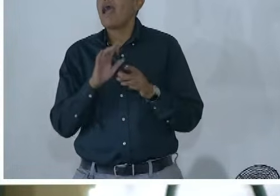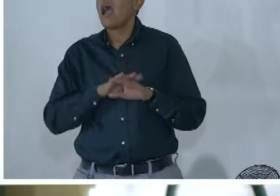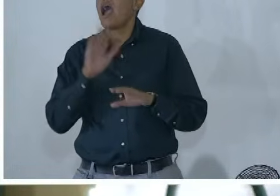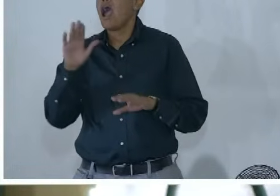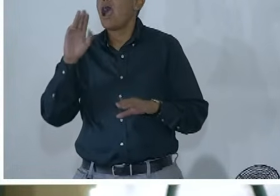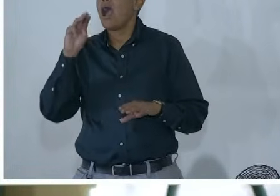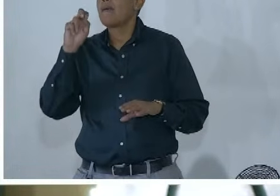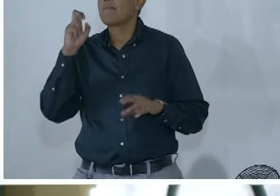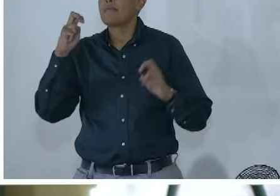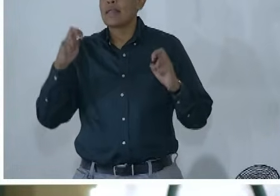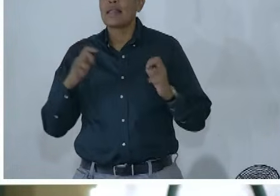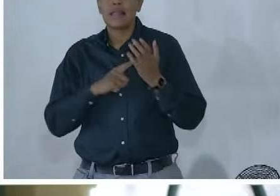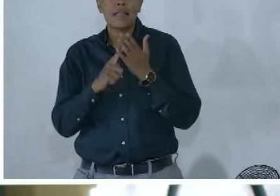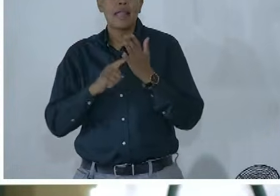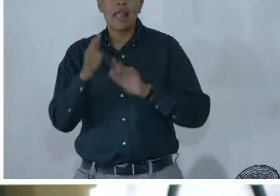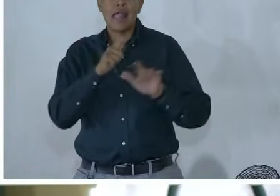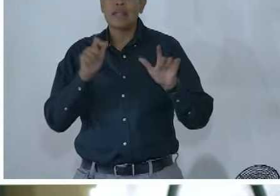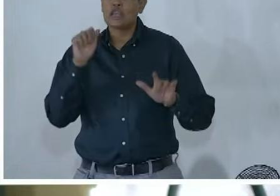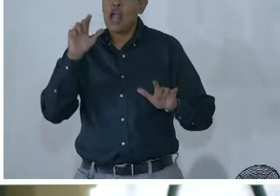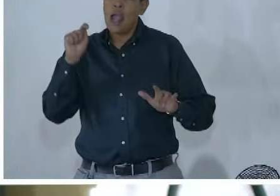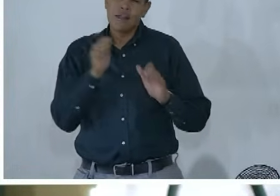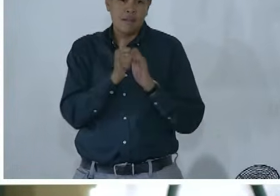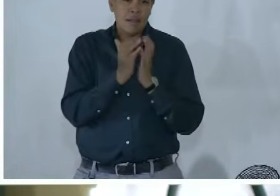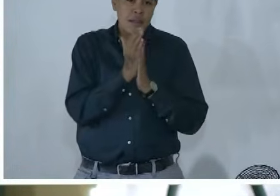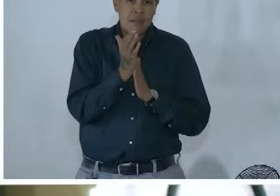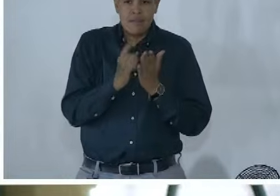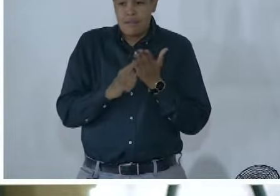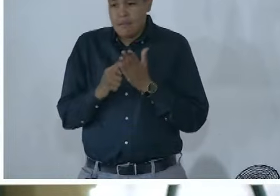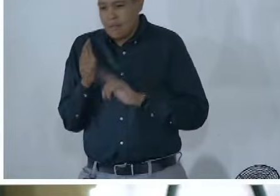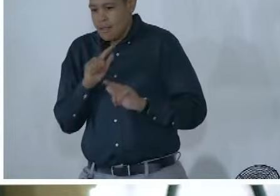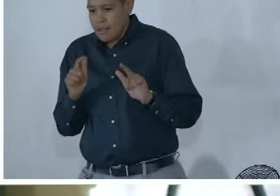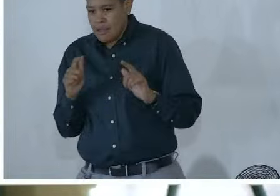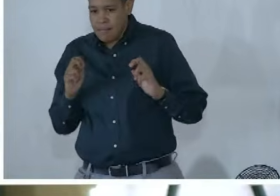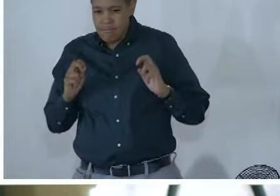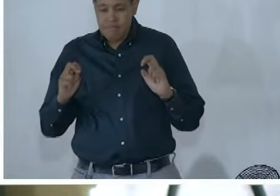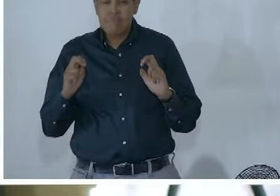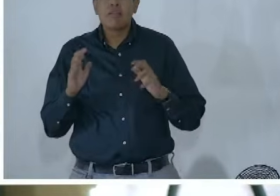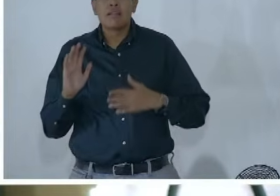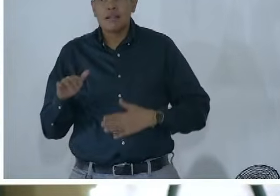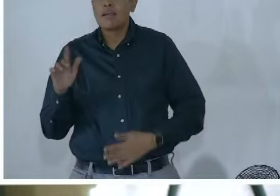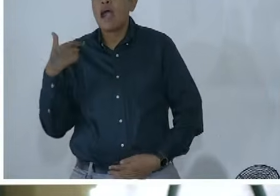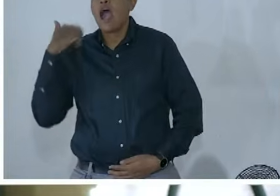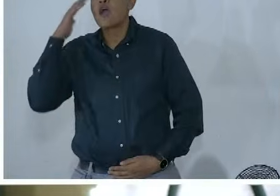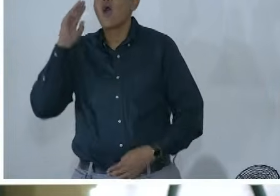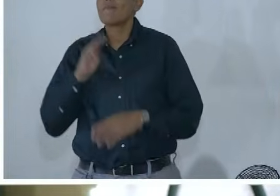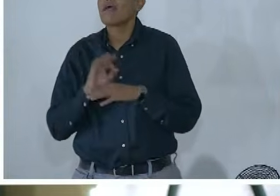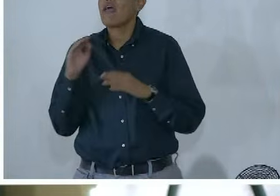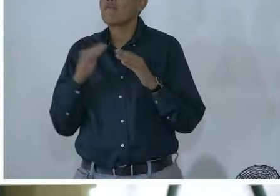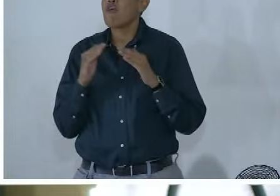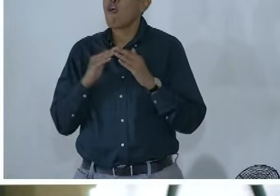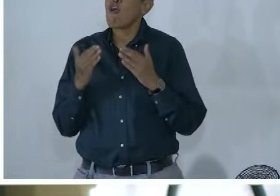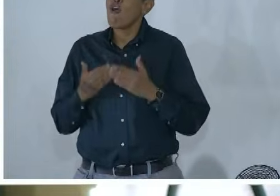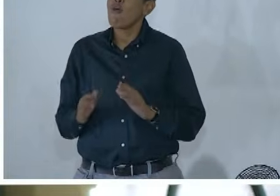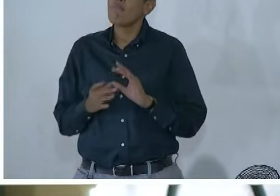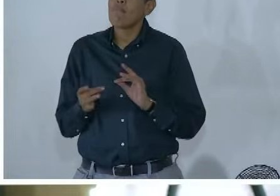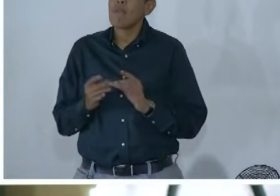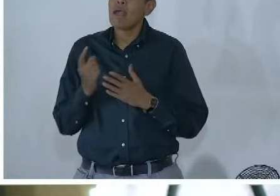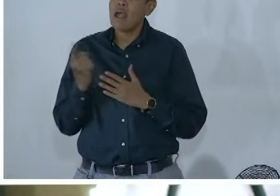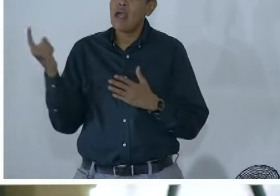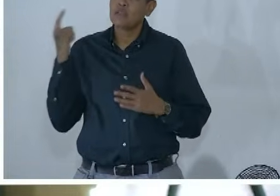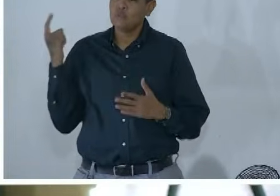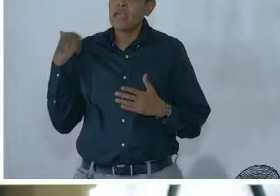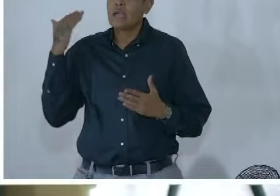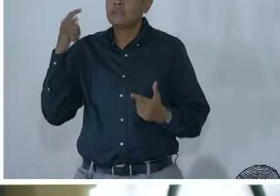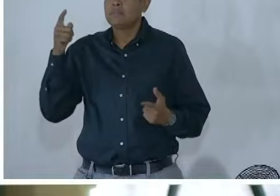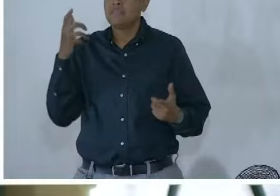the Mediation Act. So I know the Minister of Justice opened the debate,